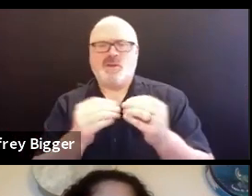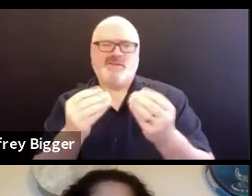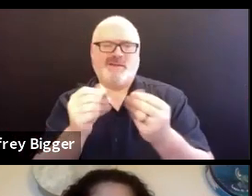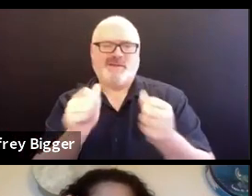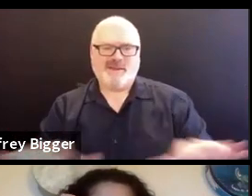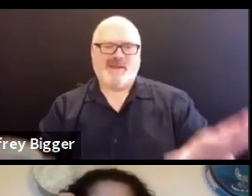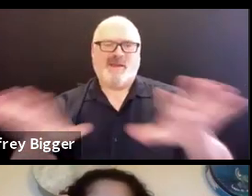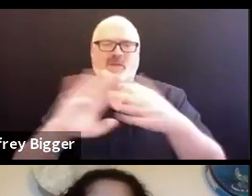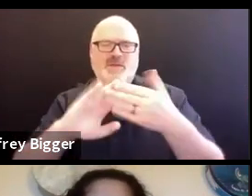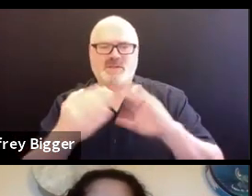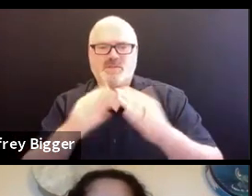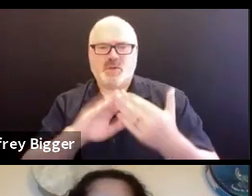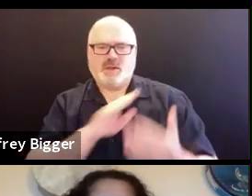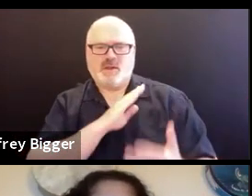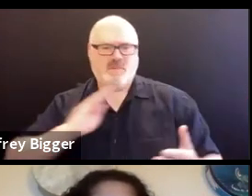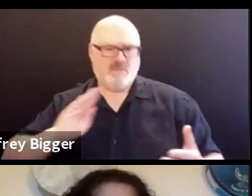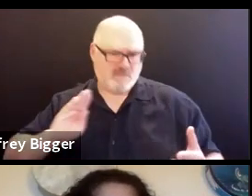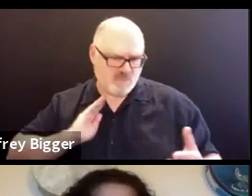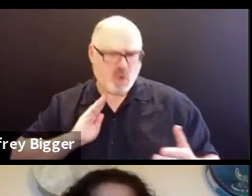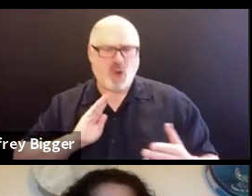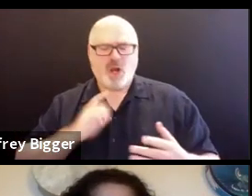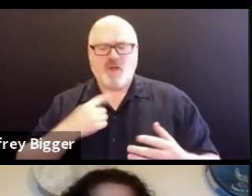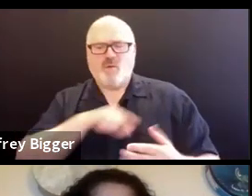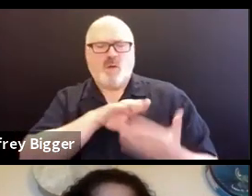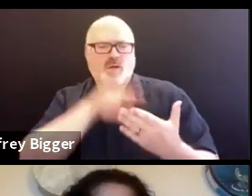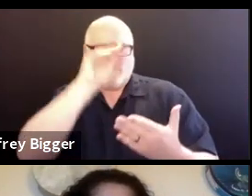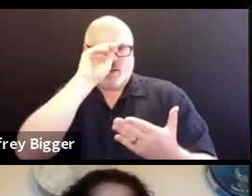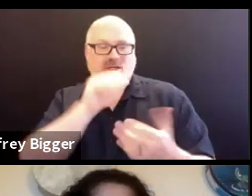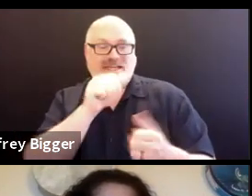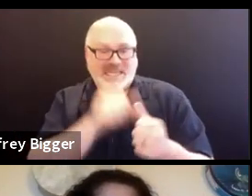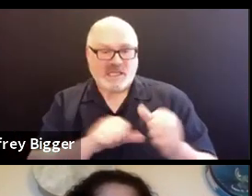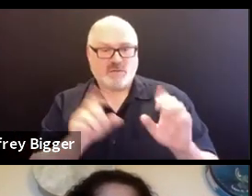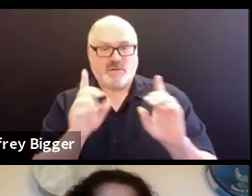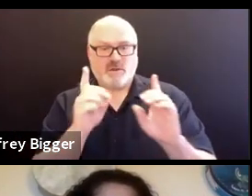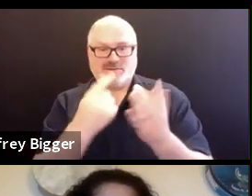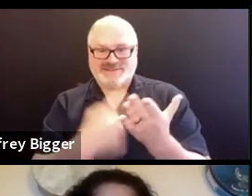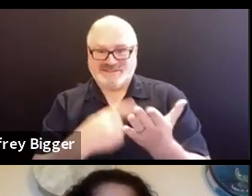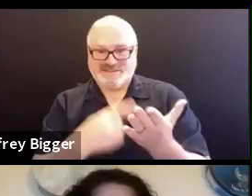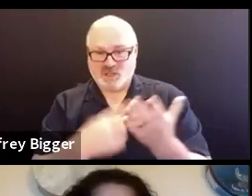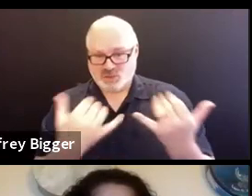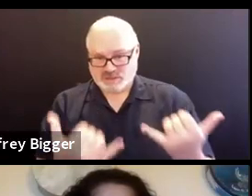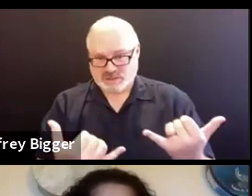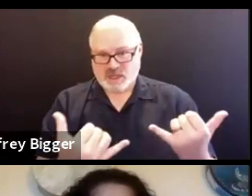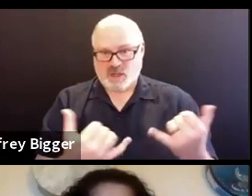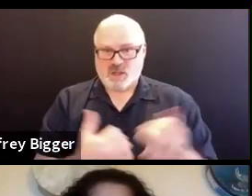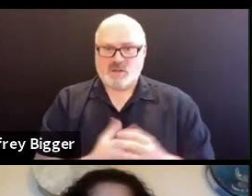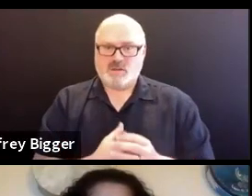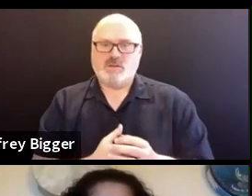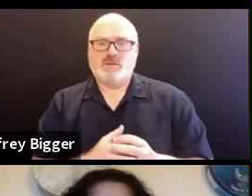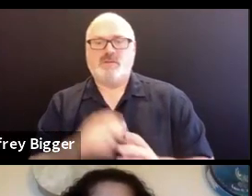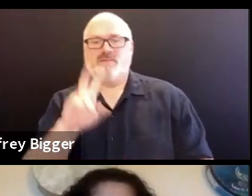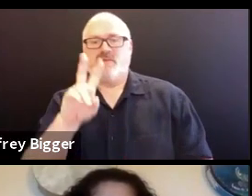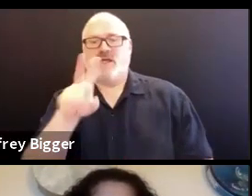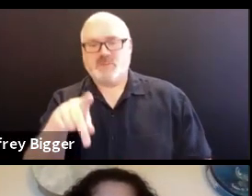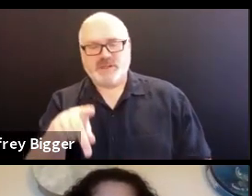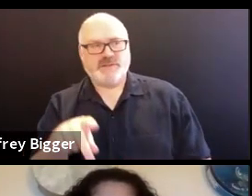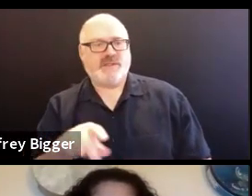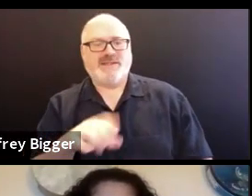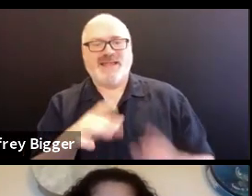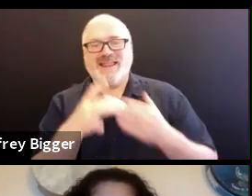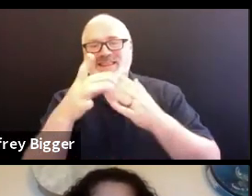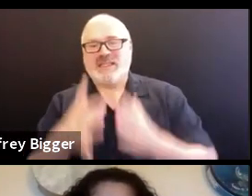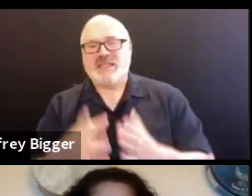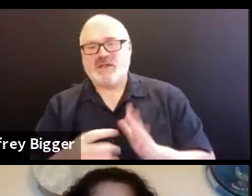with the cabinet on what some of our findings are. And in each of those discussions, vice presidents and unit leaders are